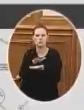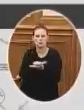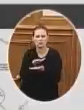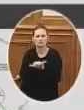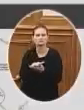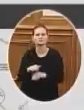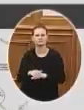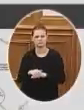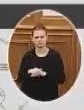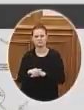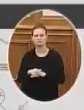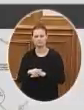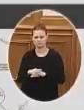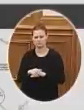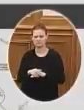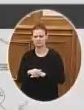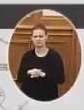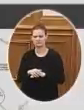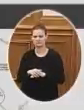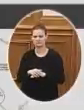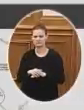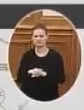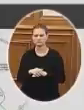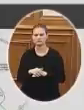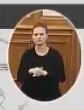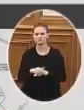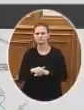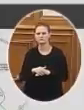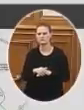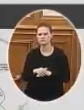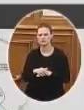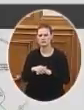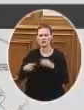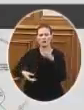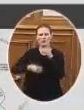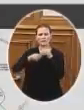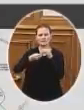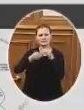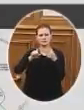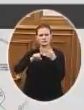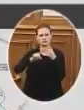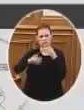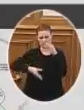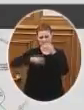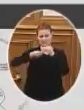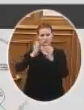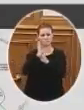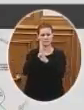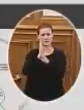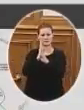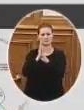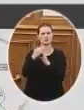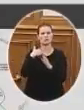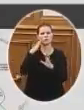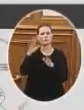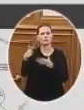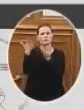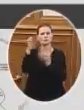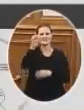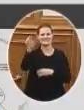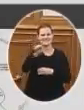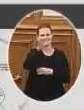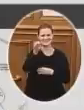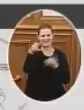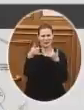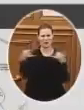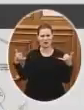Union Square out to the waterfront. In addition to those bus line augments are the proposed E-line. This is a new streetcar line that we've